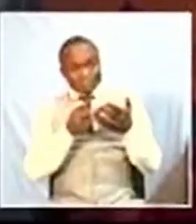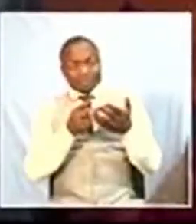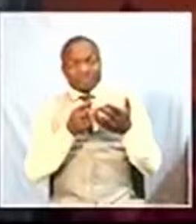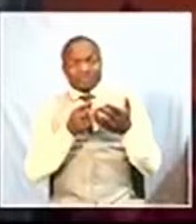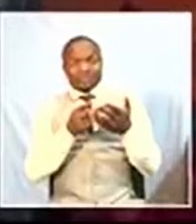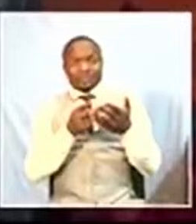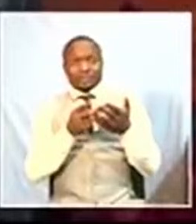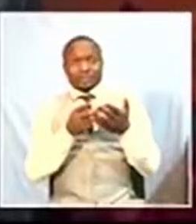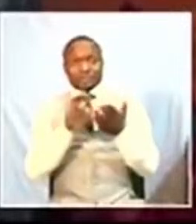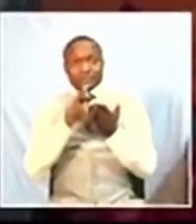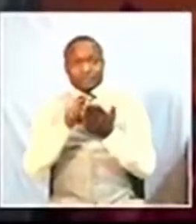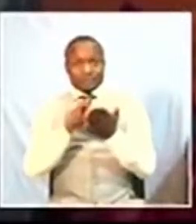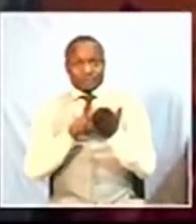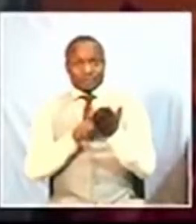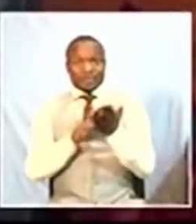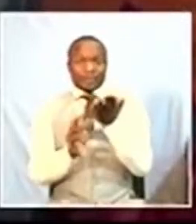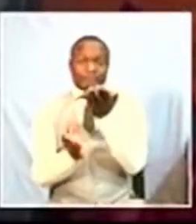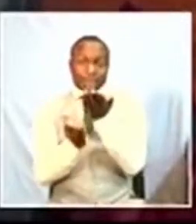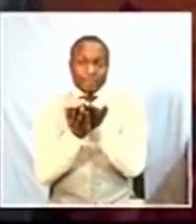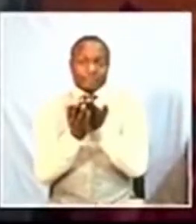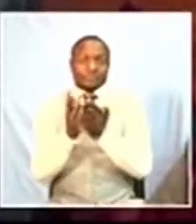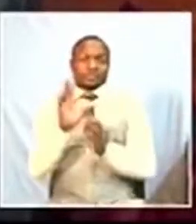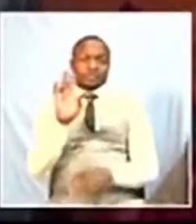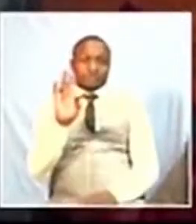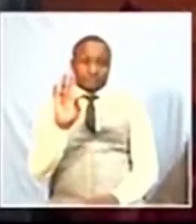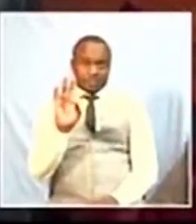in the main report, Appendix 7. Okay.